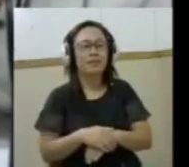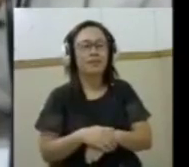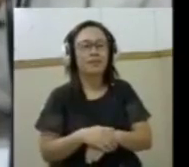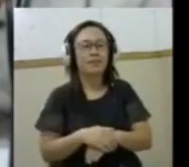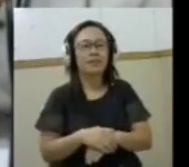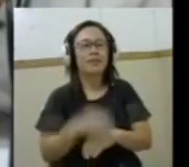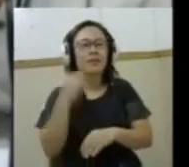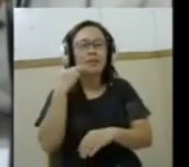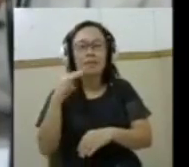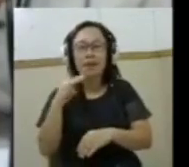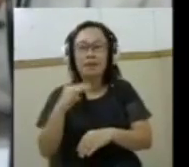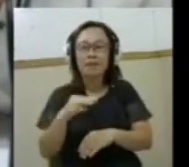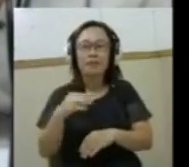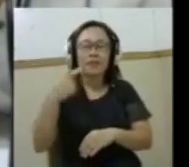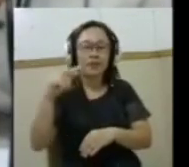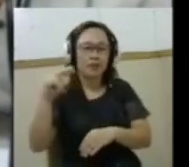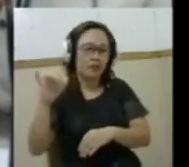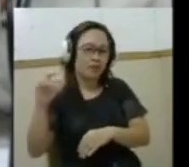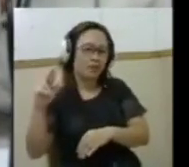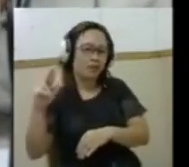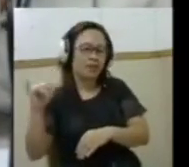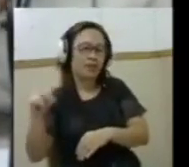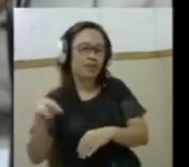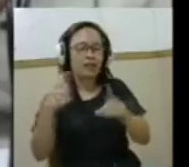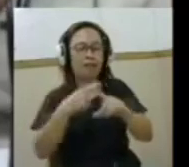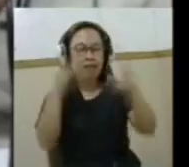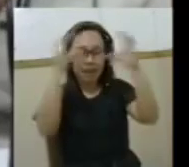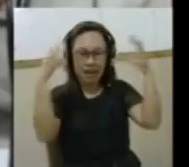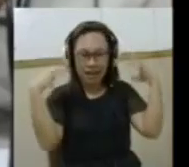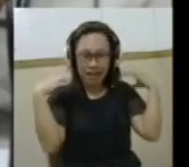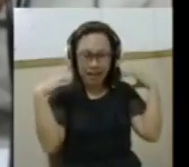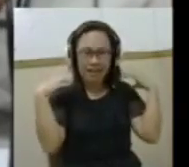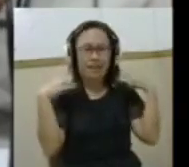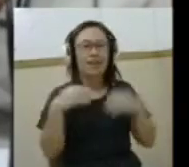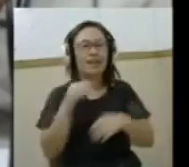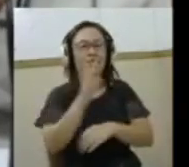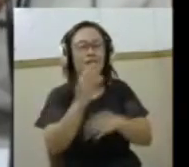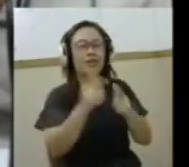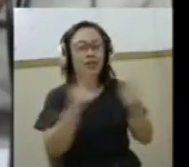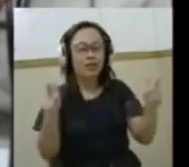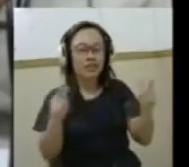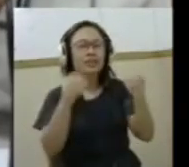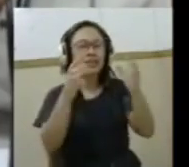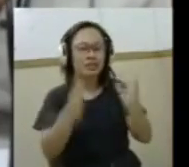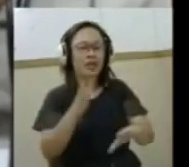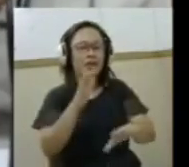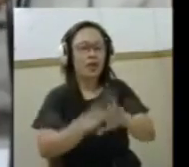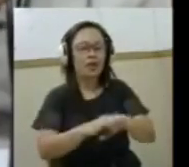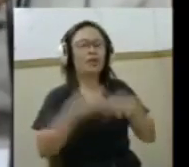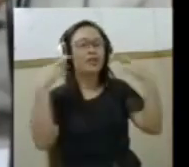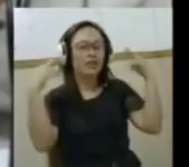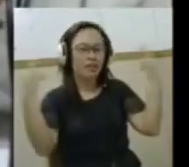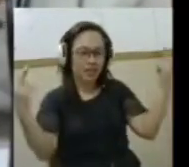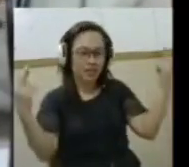And this is Teacher Angeline B. De Los Reyes from Canayan Integrated School, your grade 10 teachers on the